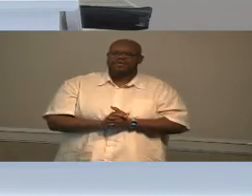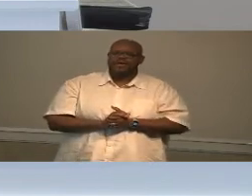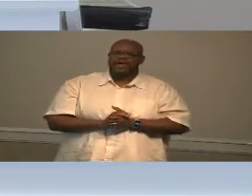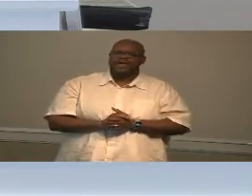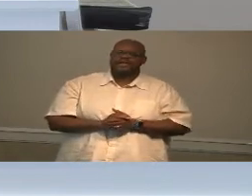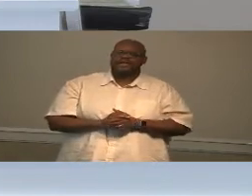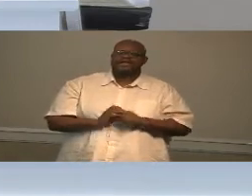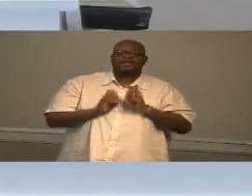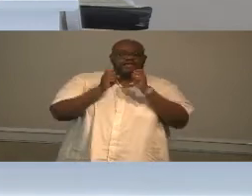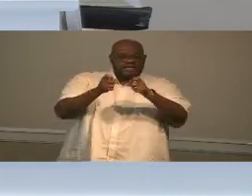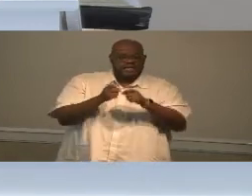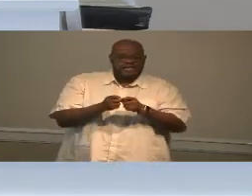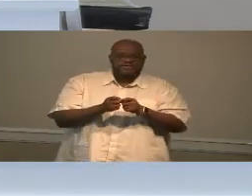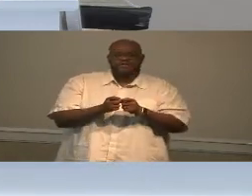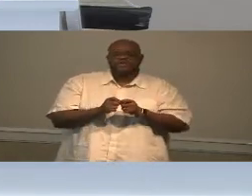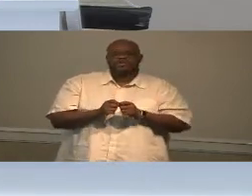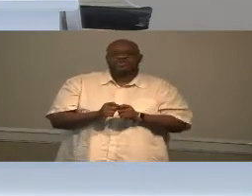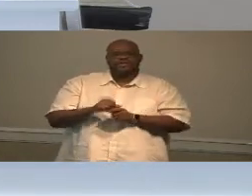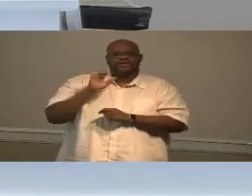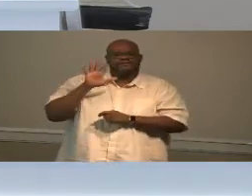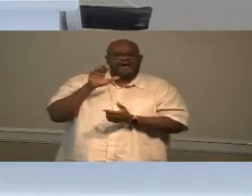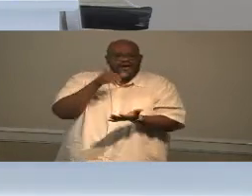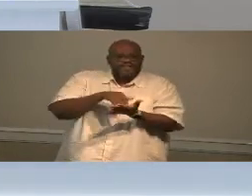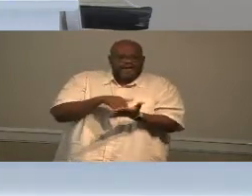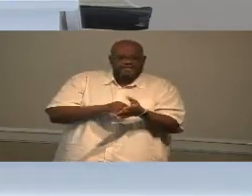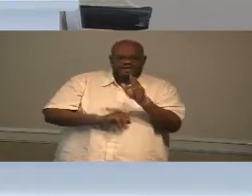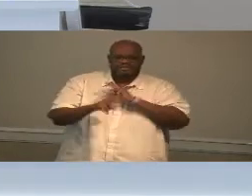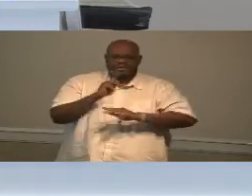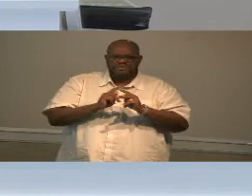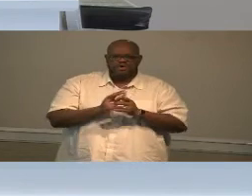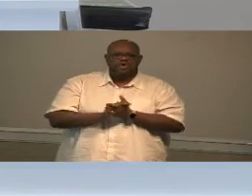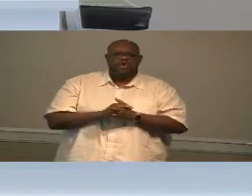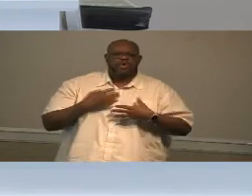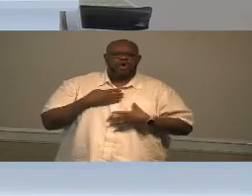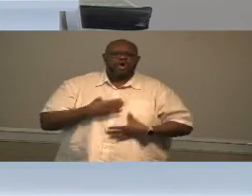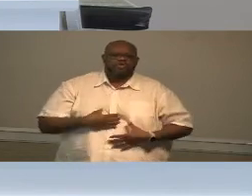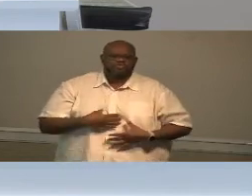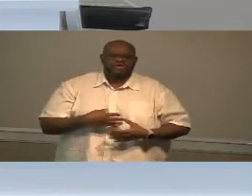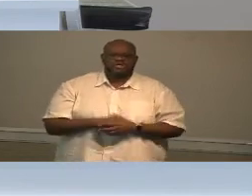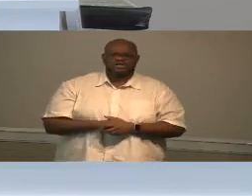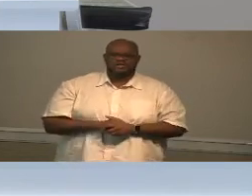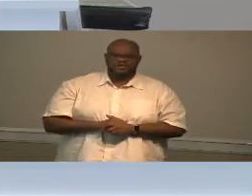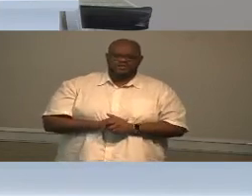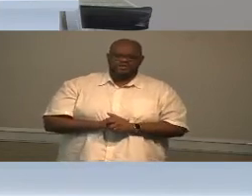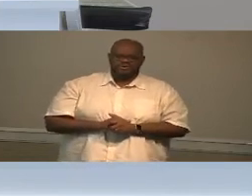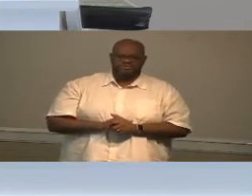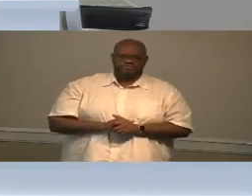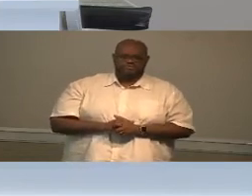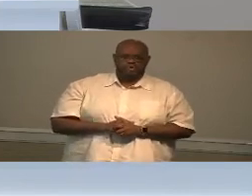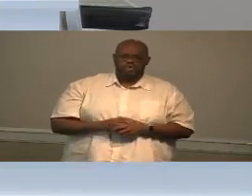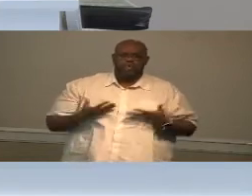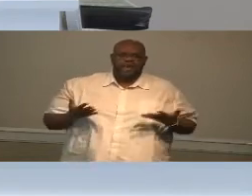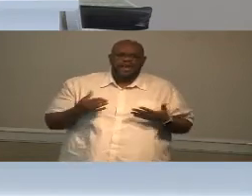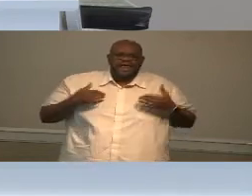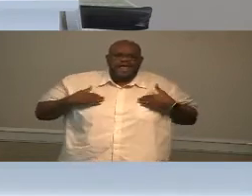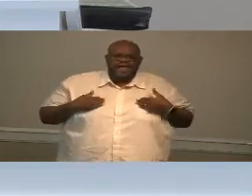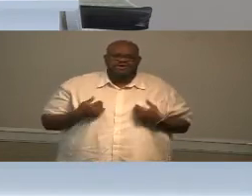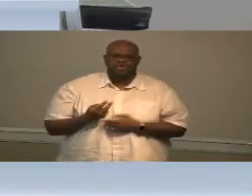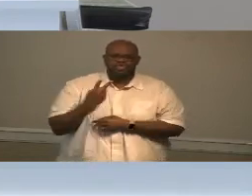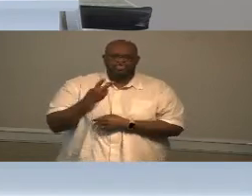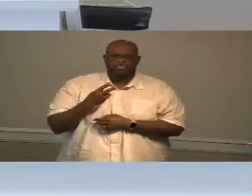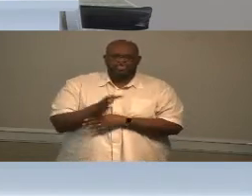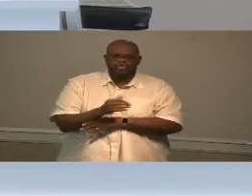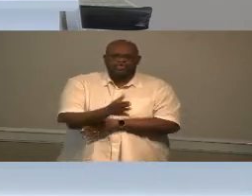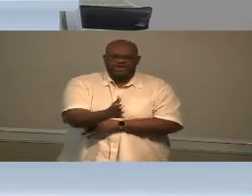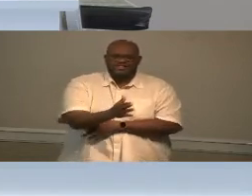5,000. We've talked about it when Jesus fed the 5,000 with just two fish, five loaves